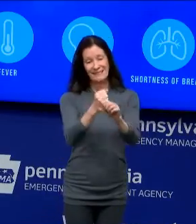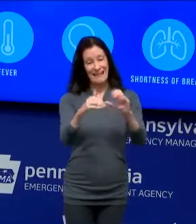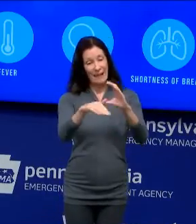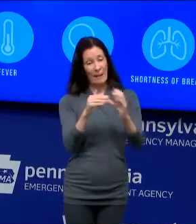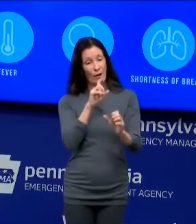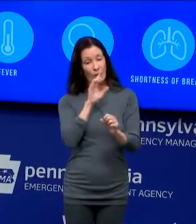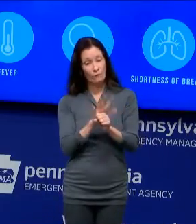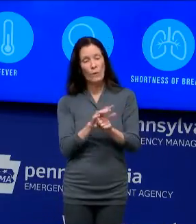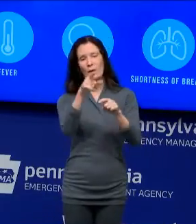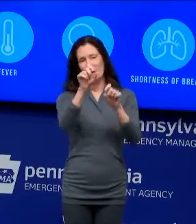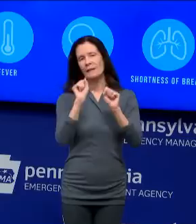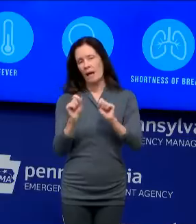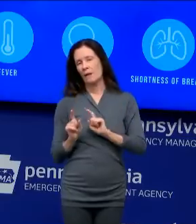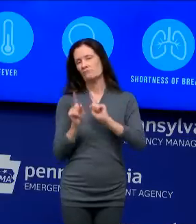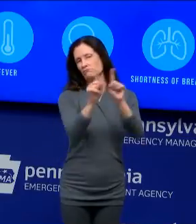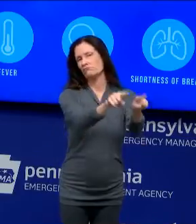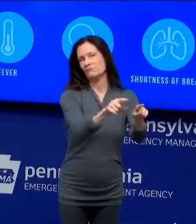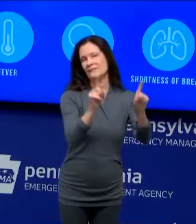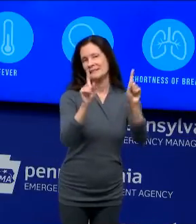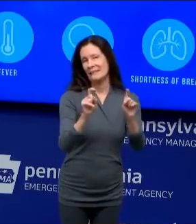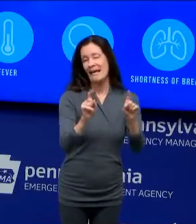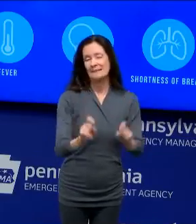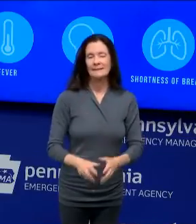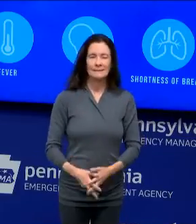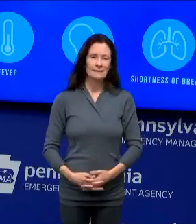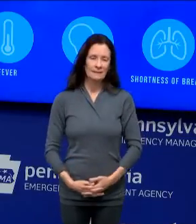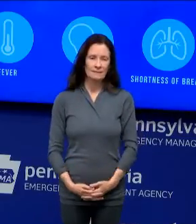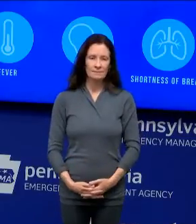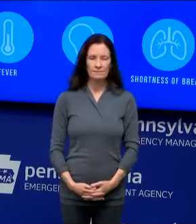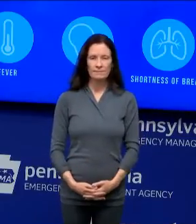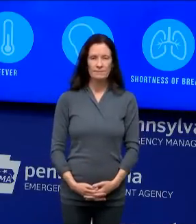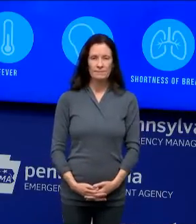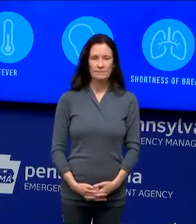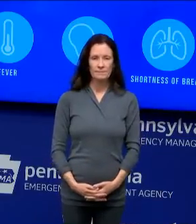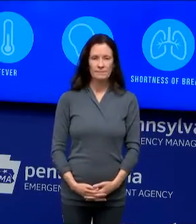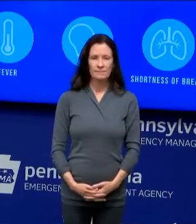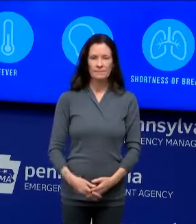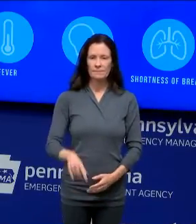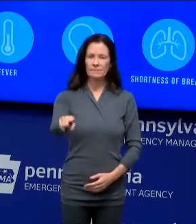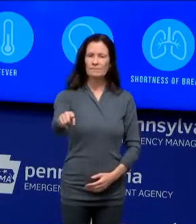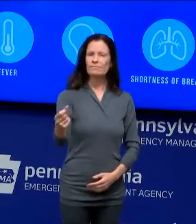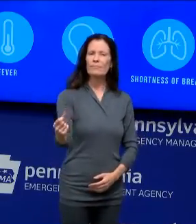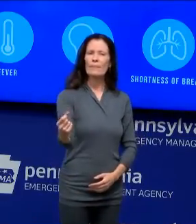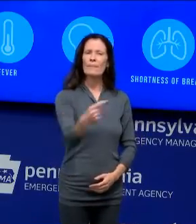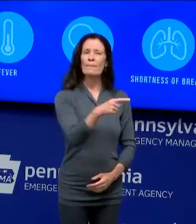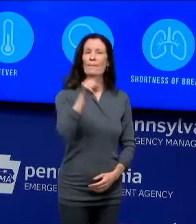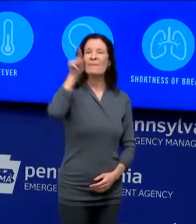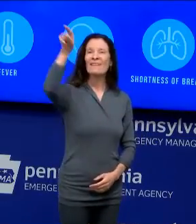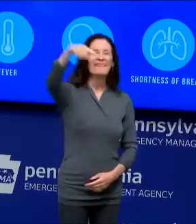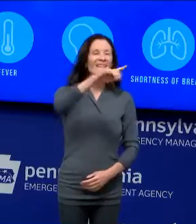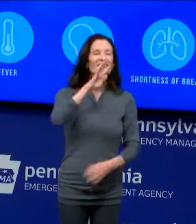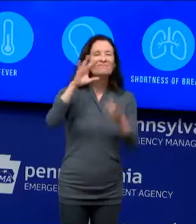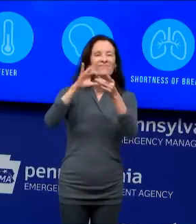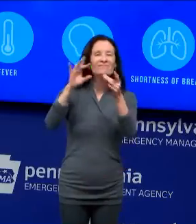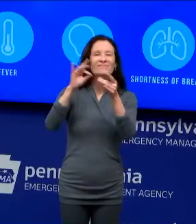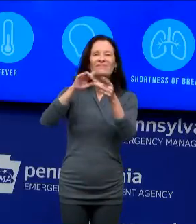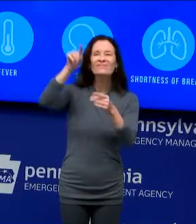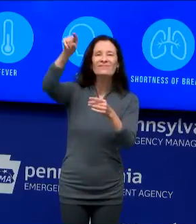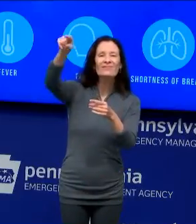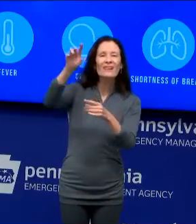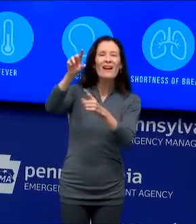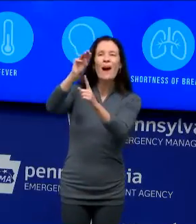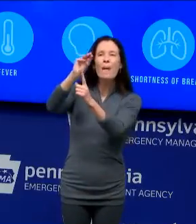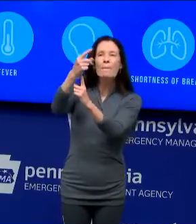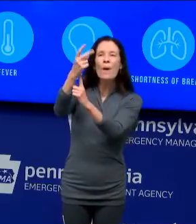travel restrictions in the Mohegan Sun area? There will be, in terms of travel restrictions, I mean, there will be